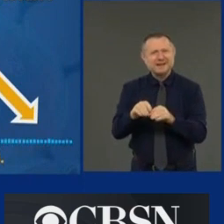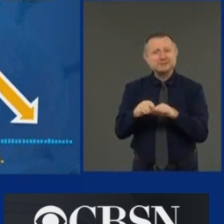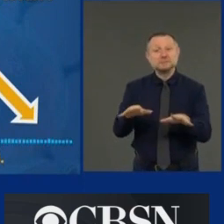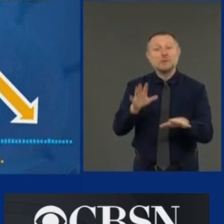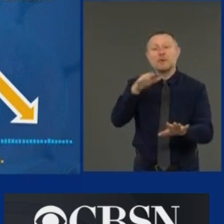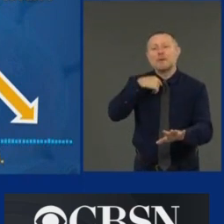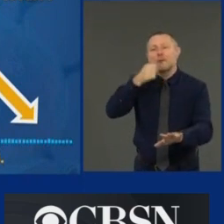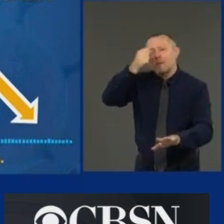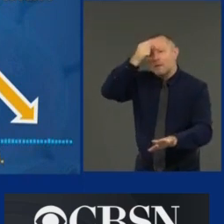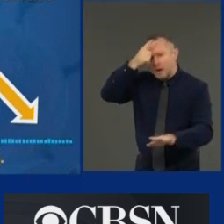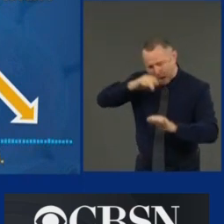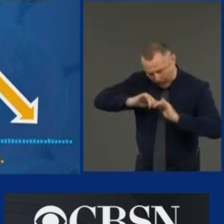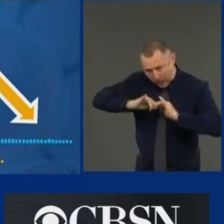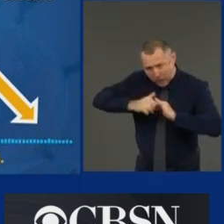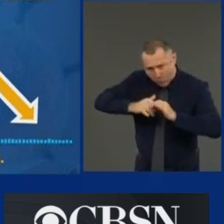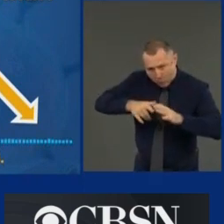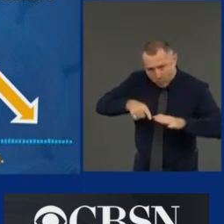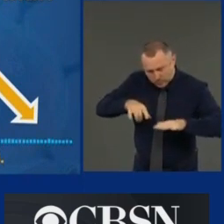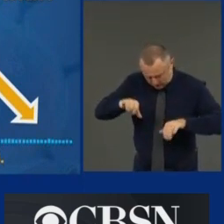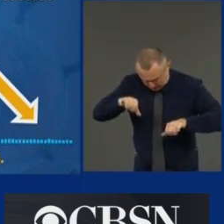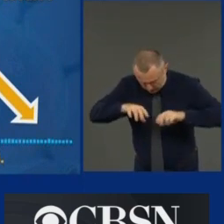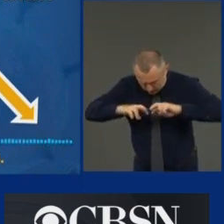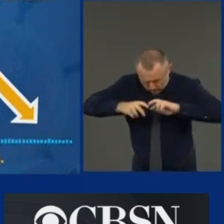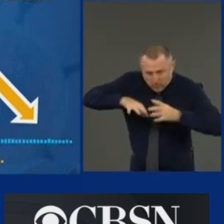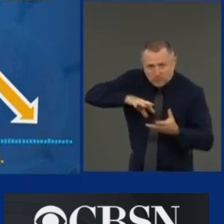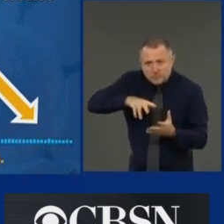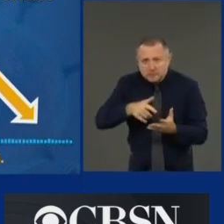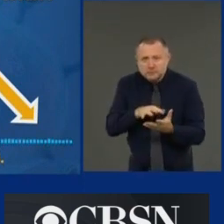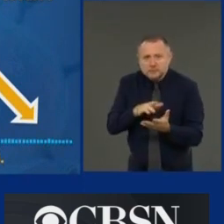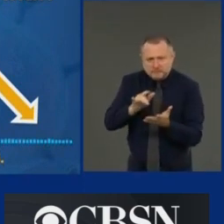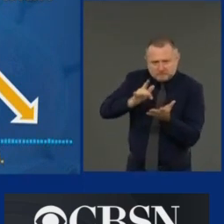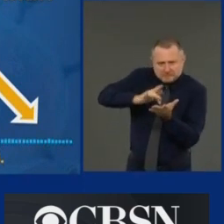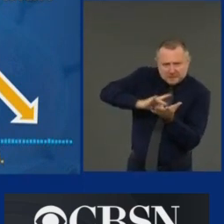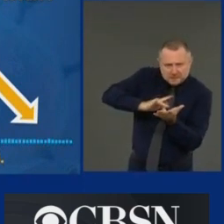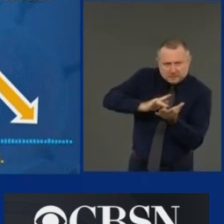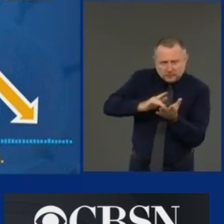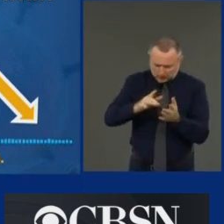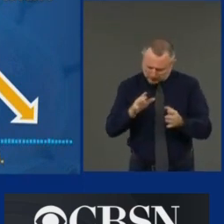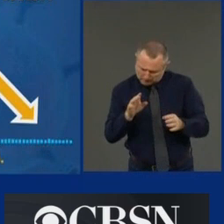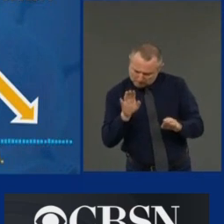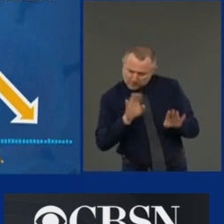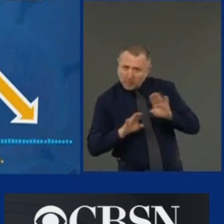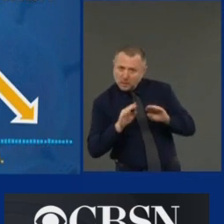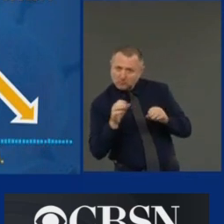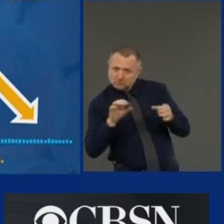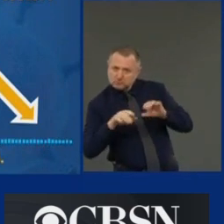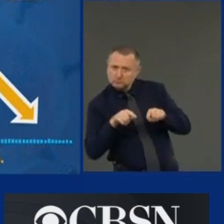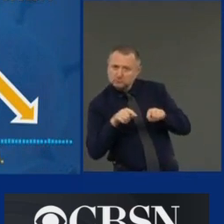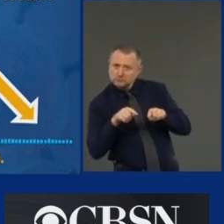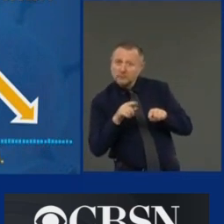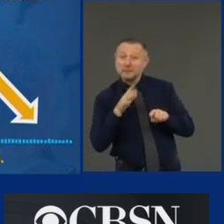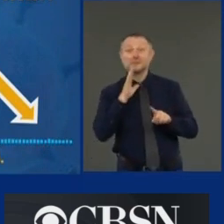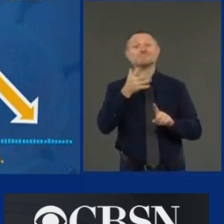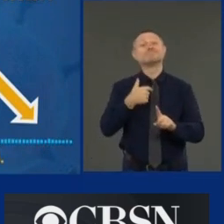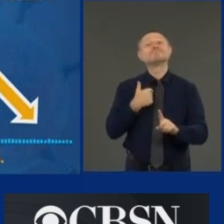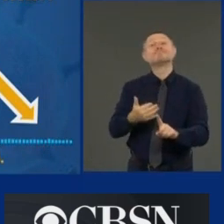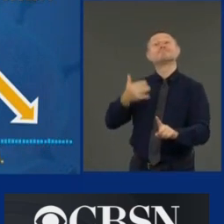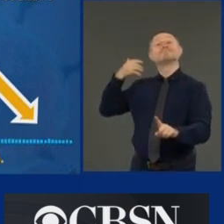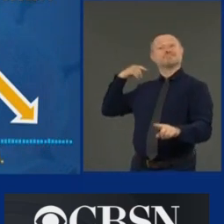and science and biology, and you have to treat it that way. We made a mistake early on. We made a lot of mistakes early